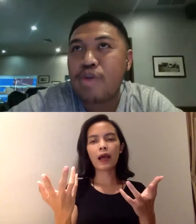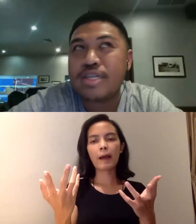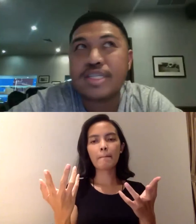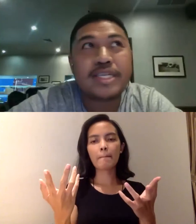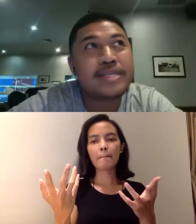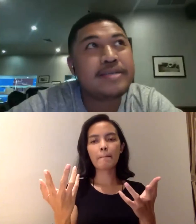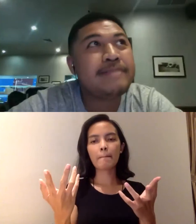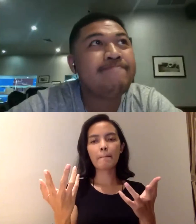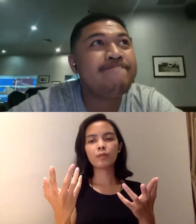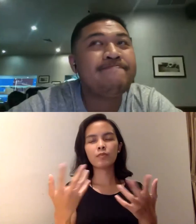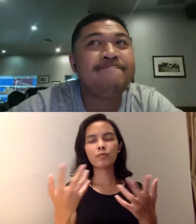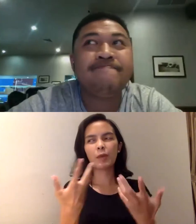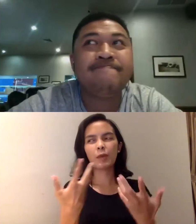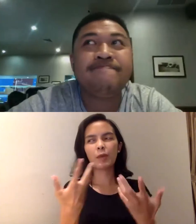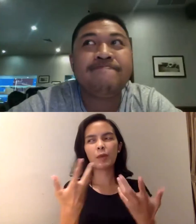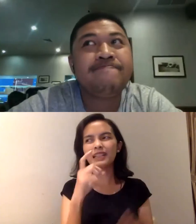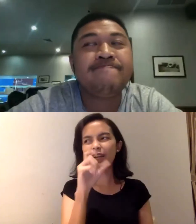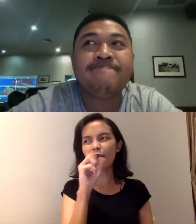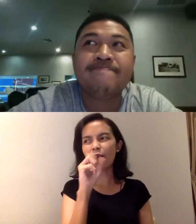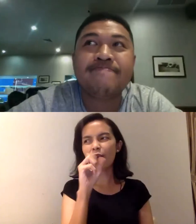how do I say it?